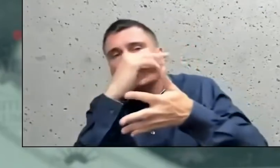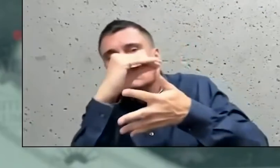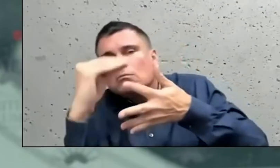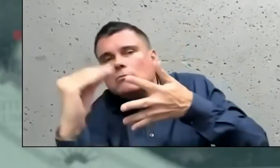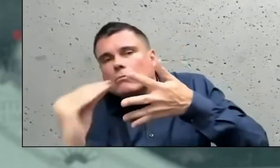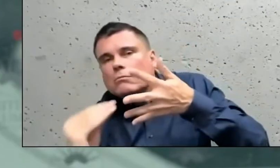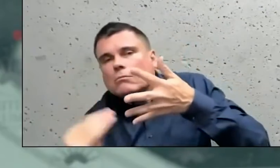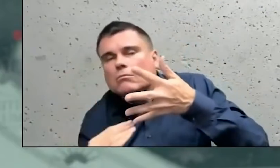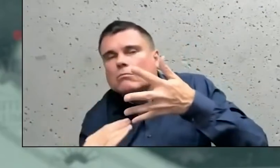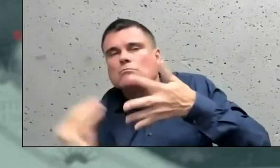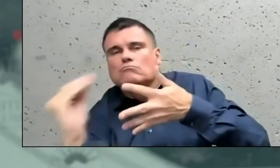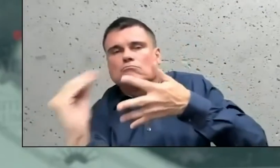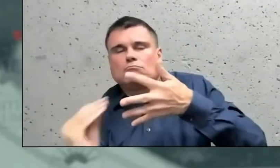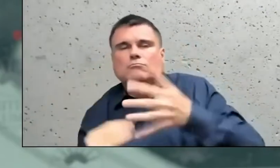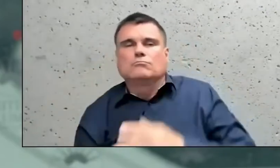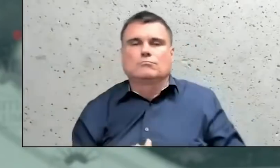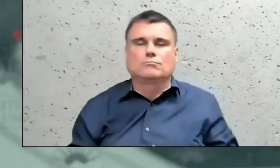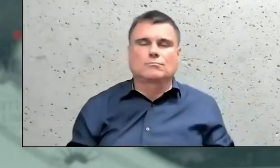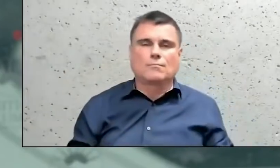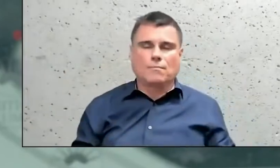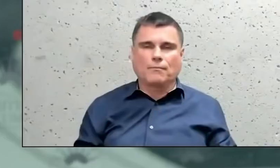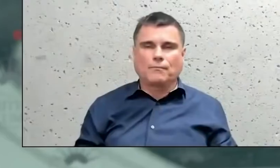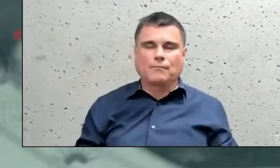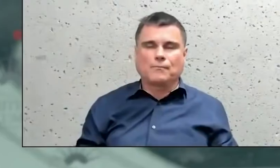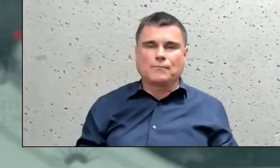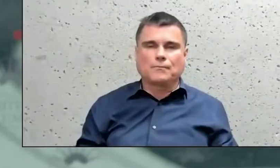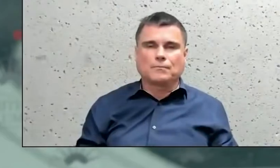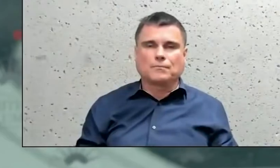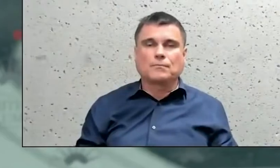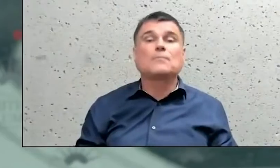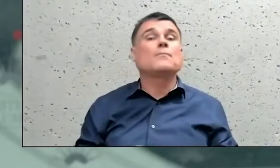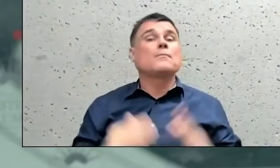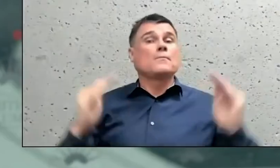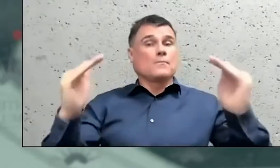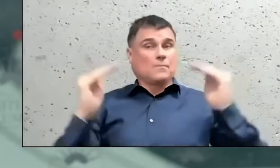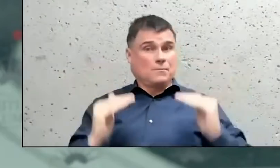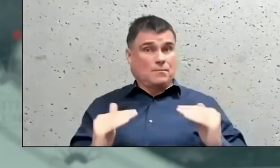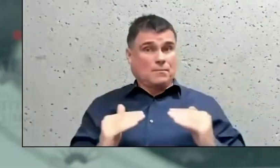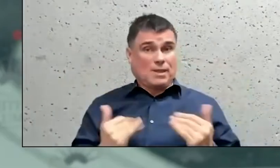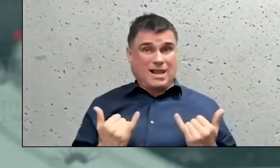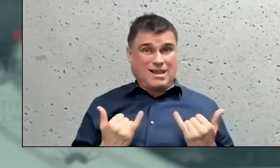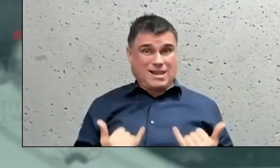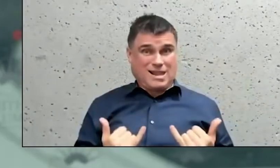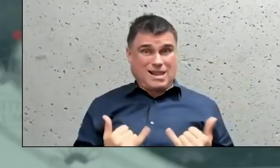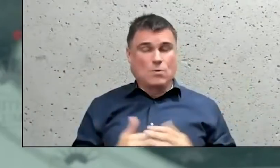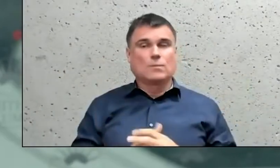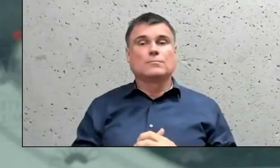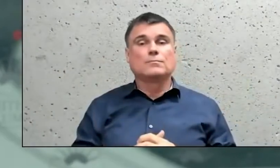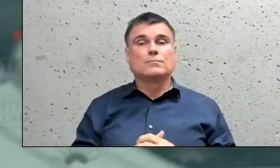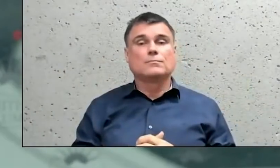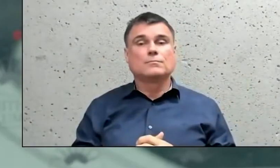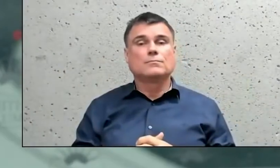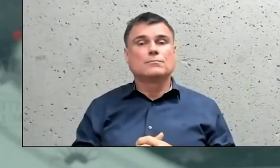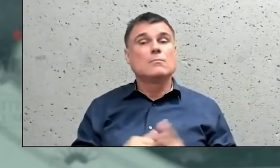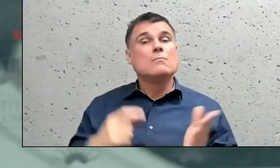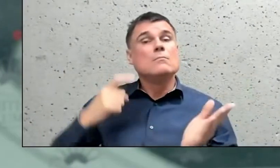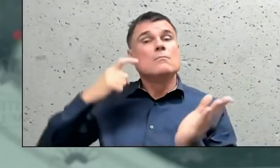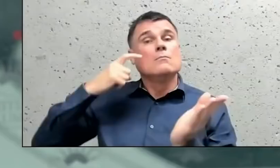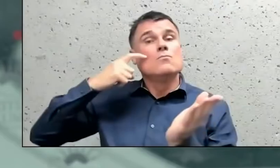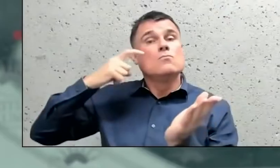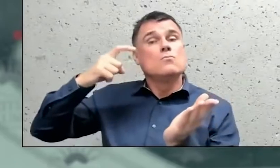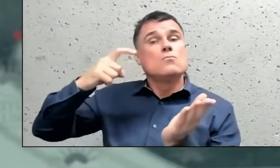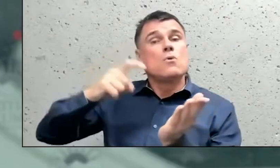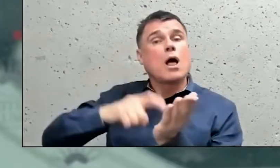Finally, I want to recognize two things. One, that yesterday was the day to honor